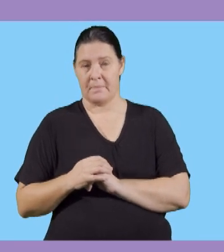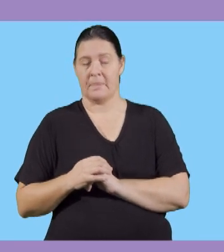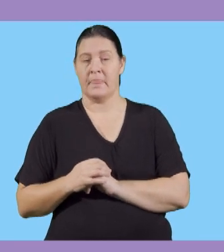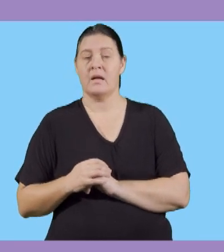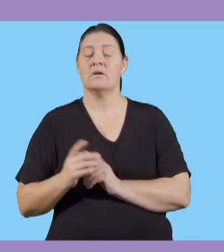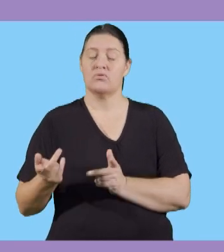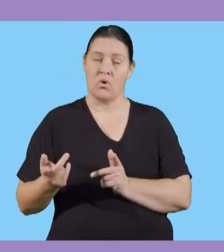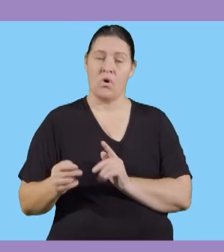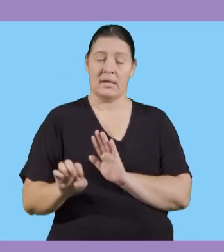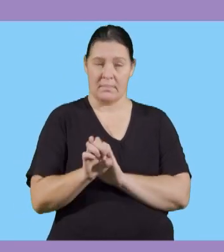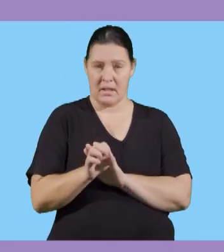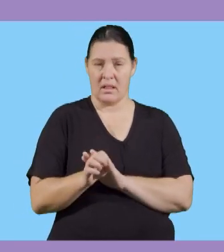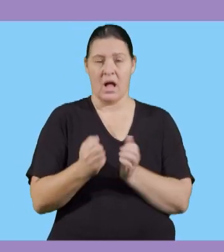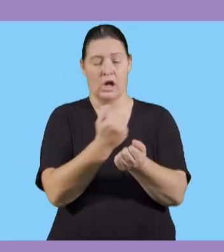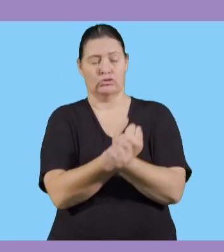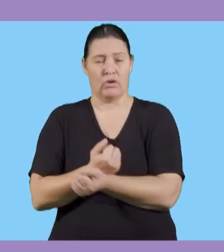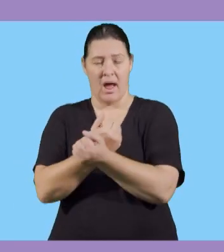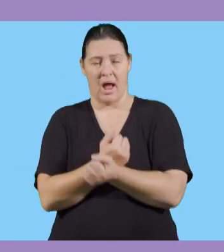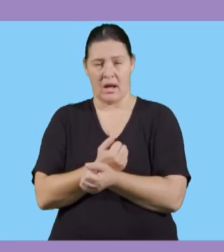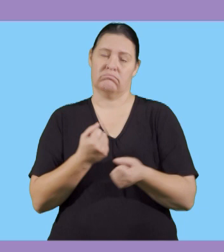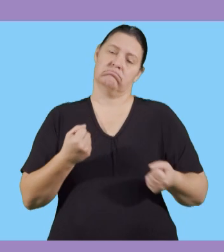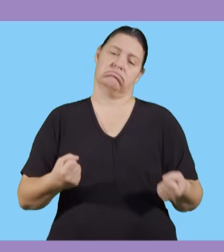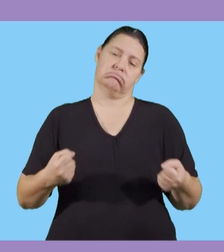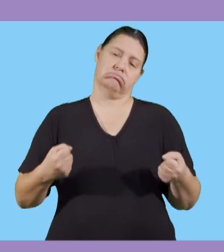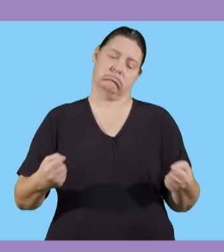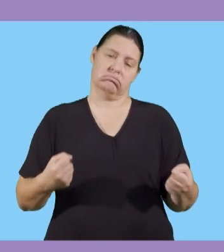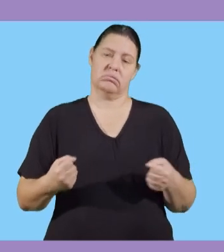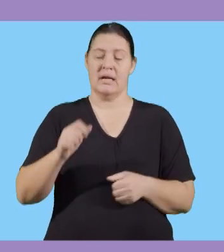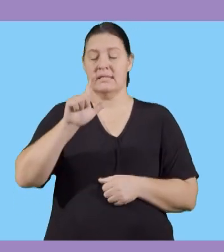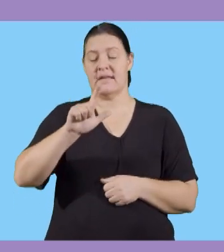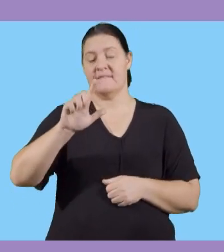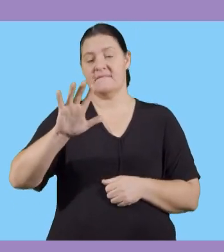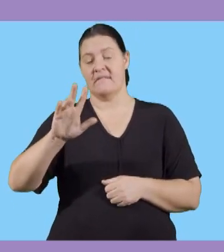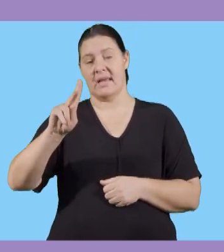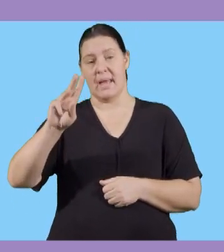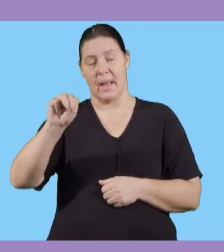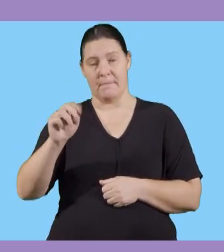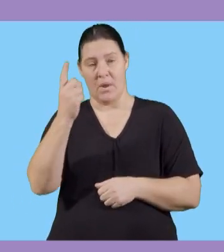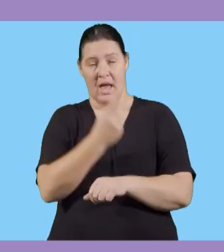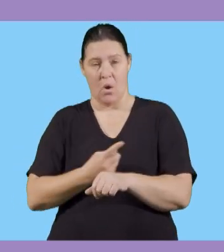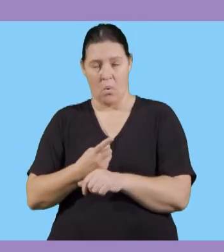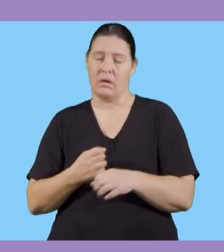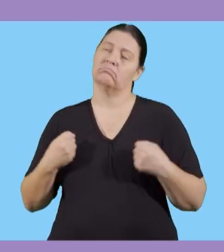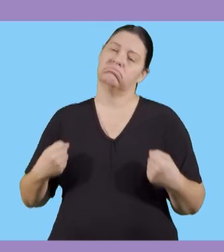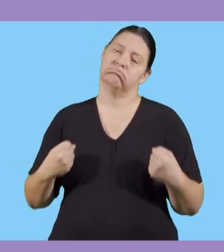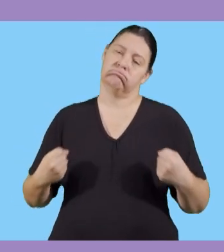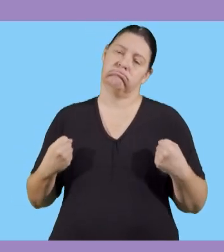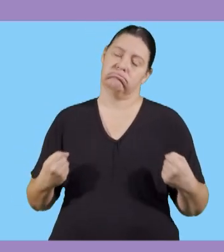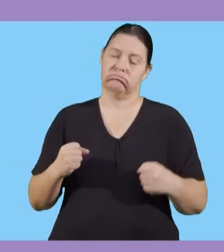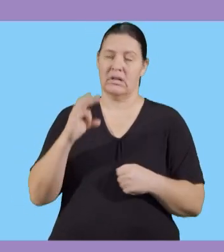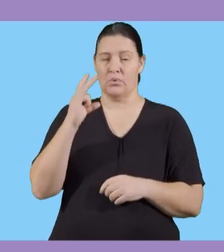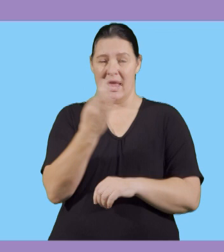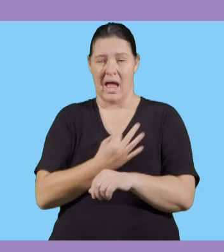So a truck travels at a speed of 75 kilometers per hour for 3 hours.